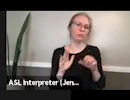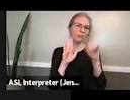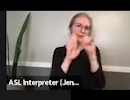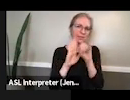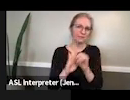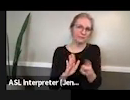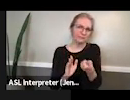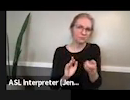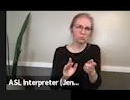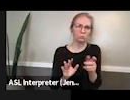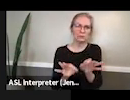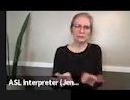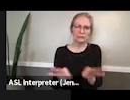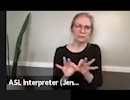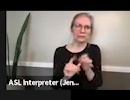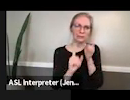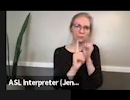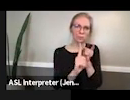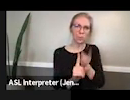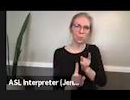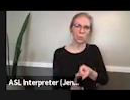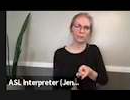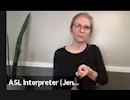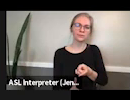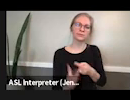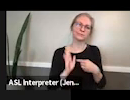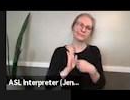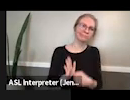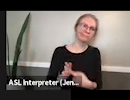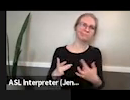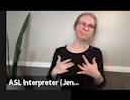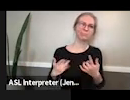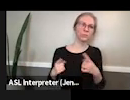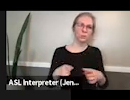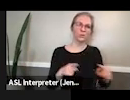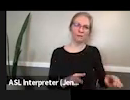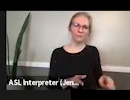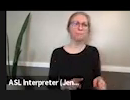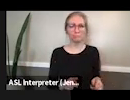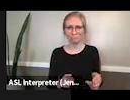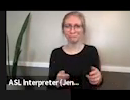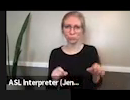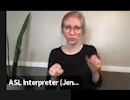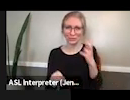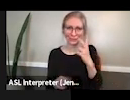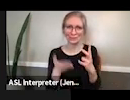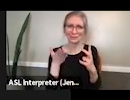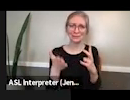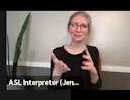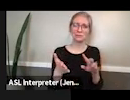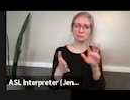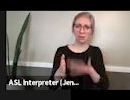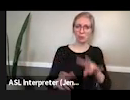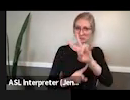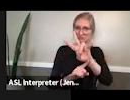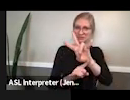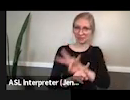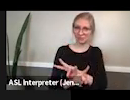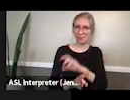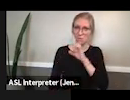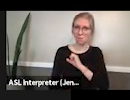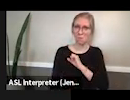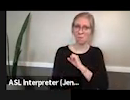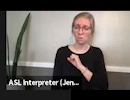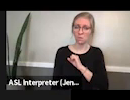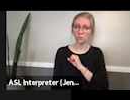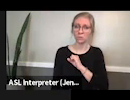points that tell us what is going on. And already you can see that by 7 months of age, with